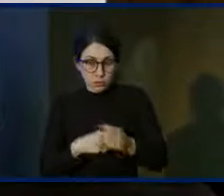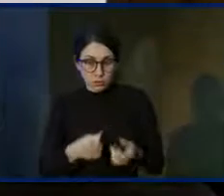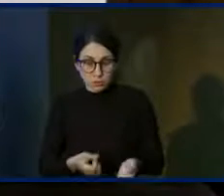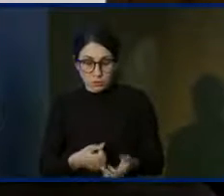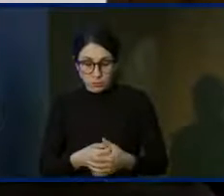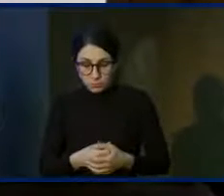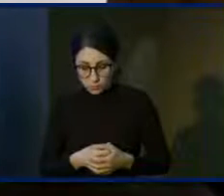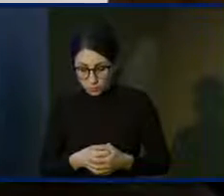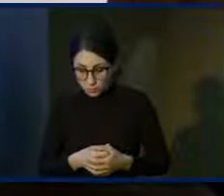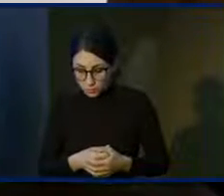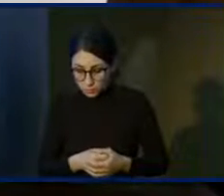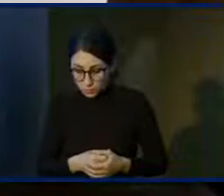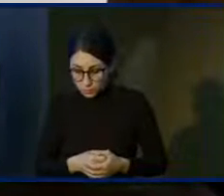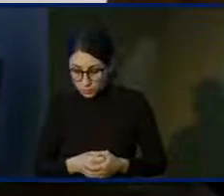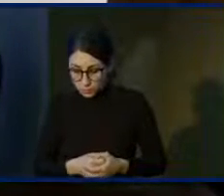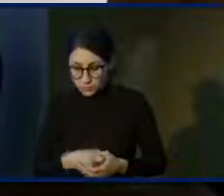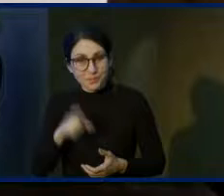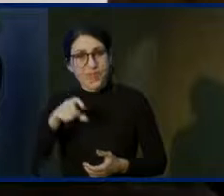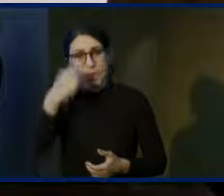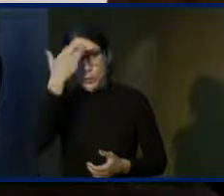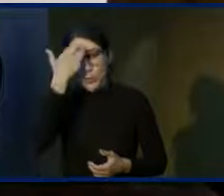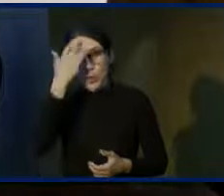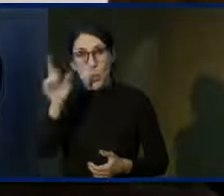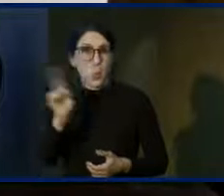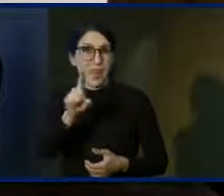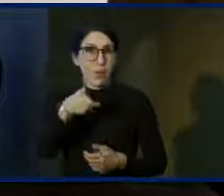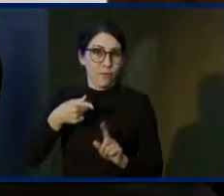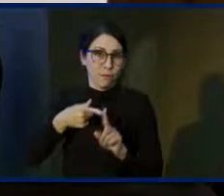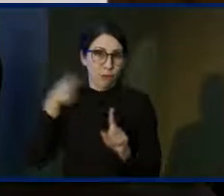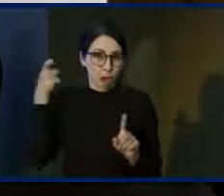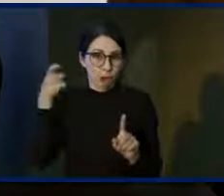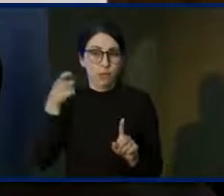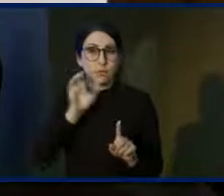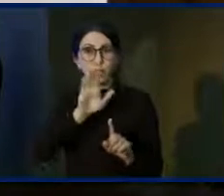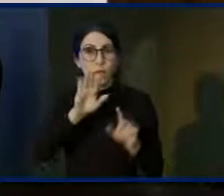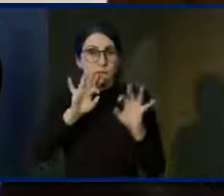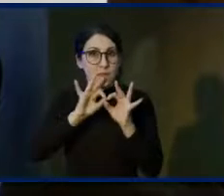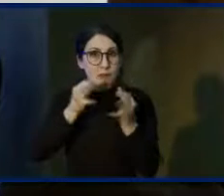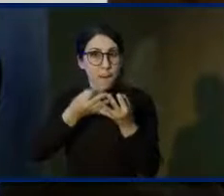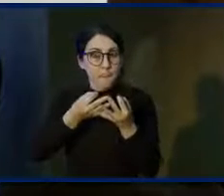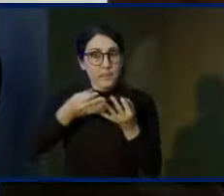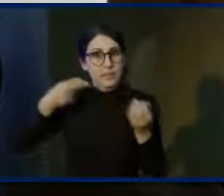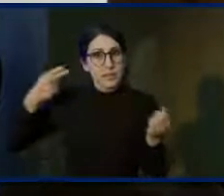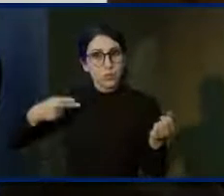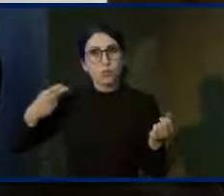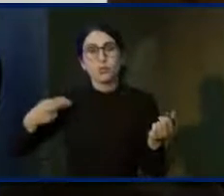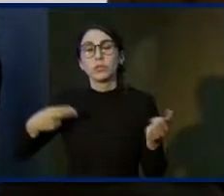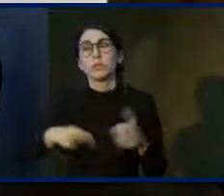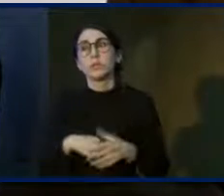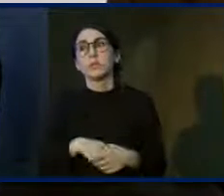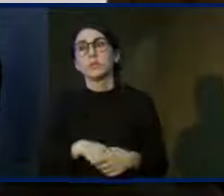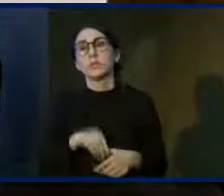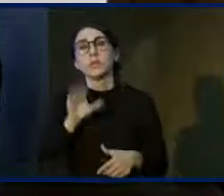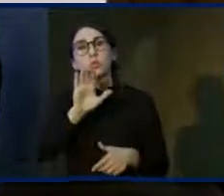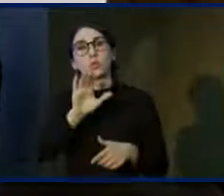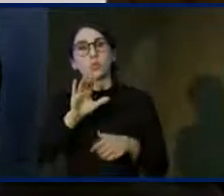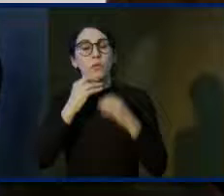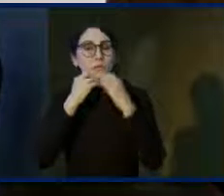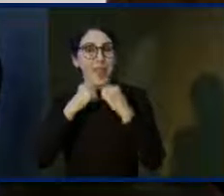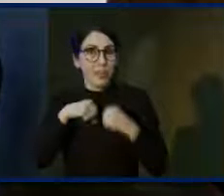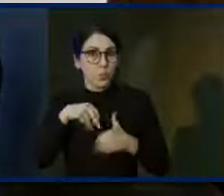You have to know your history. You have to know your family's history. You have to know your